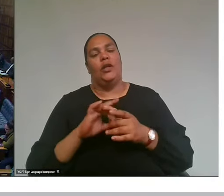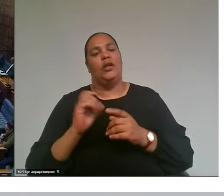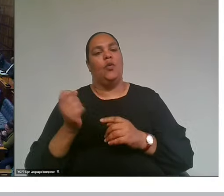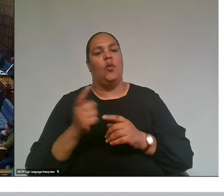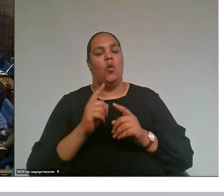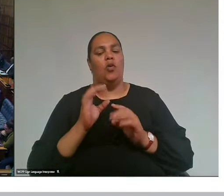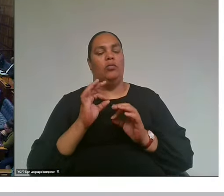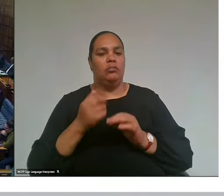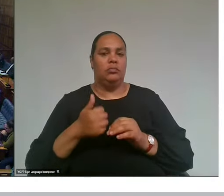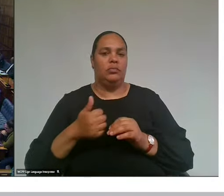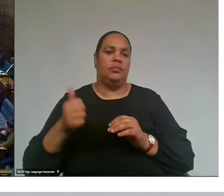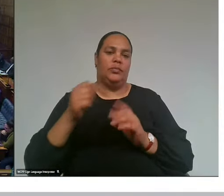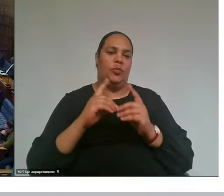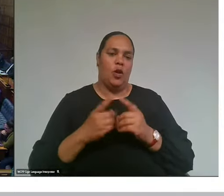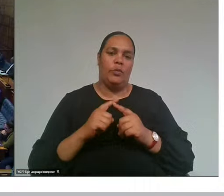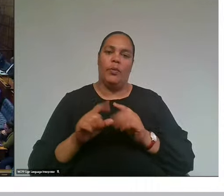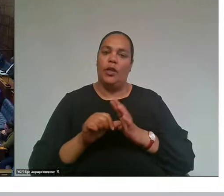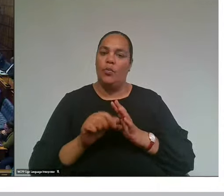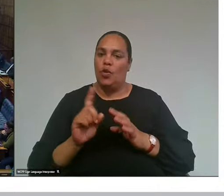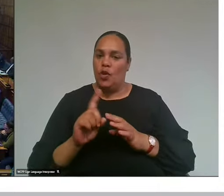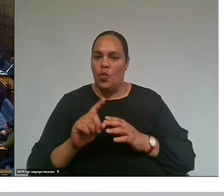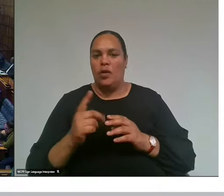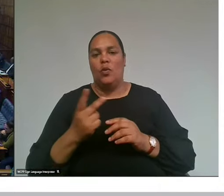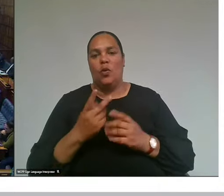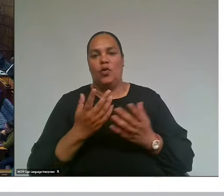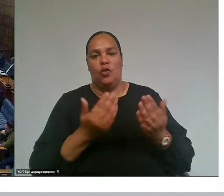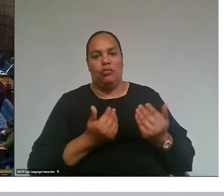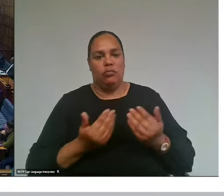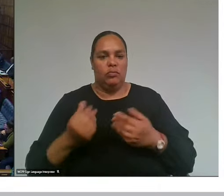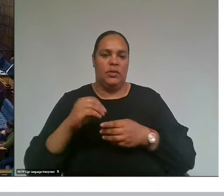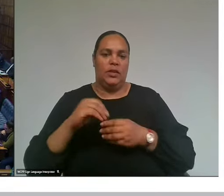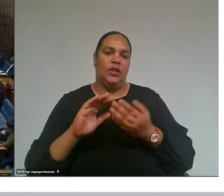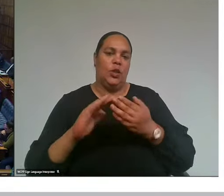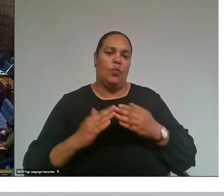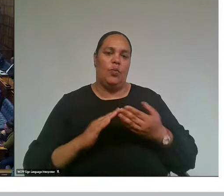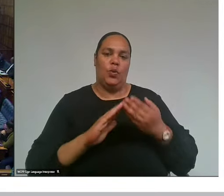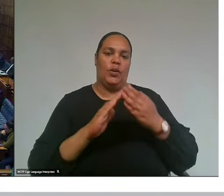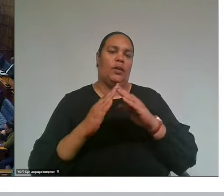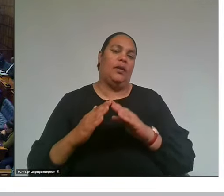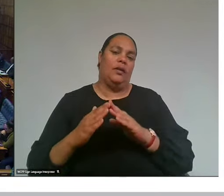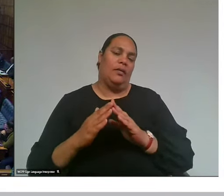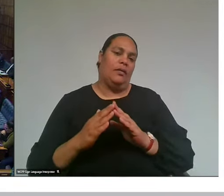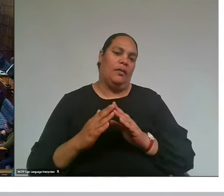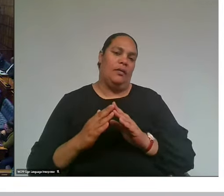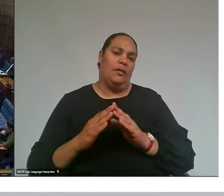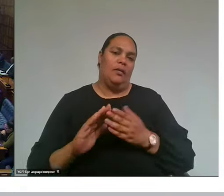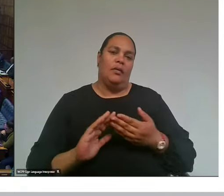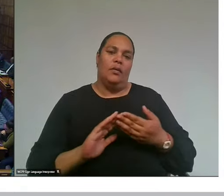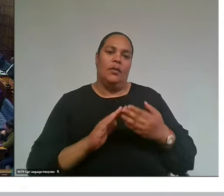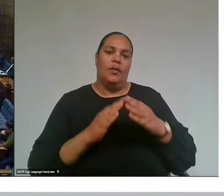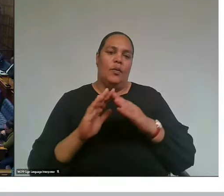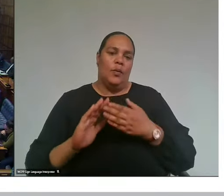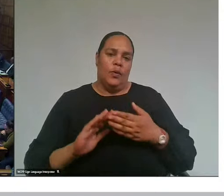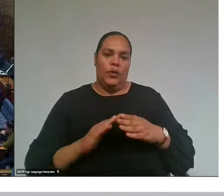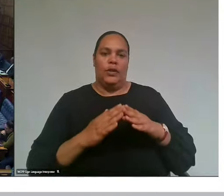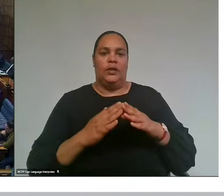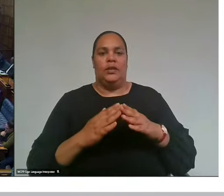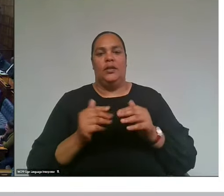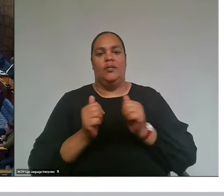departments but most importantly also draws in the community uh uh the community